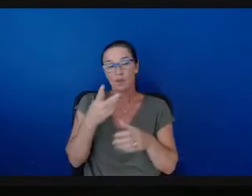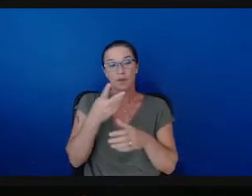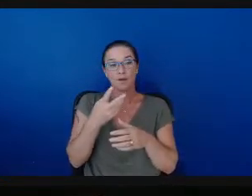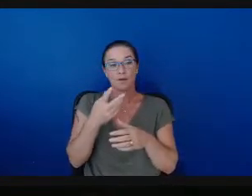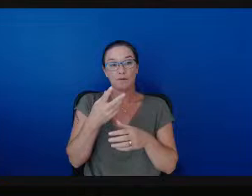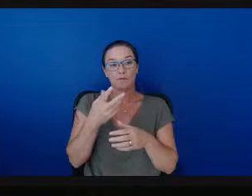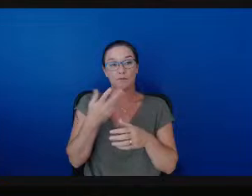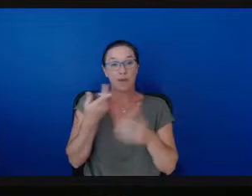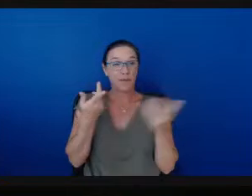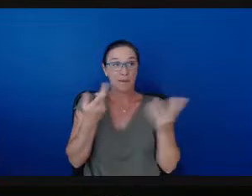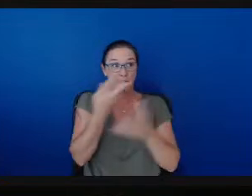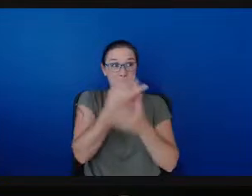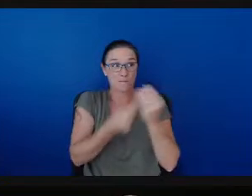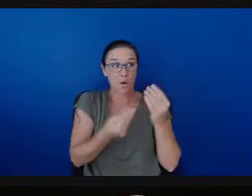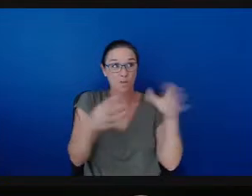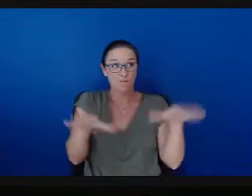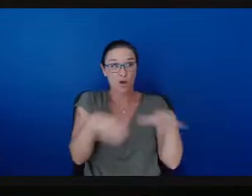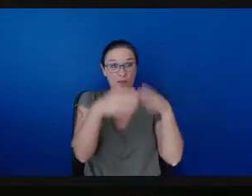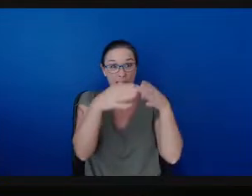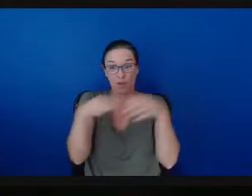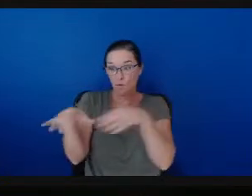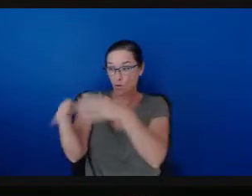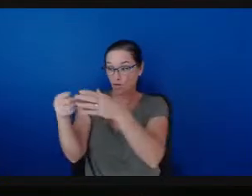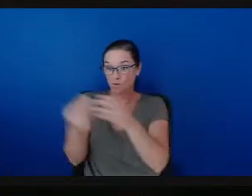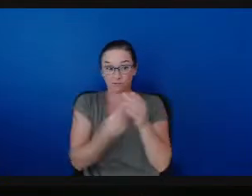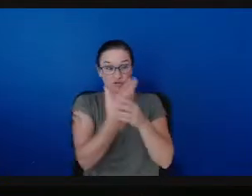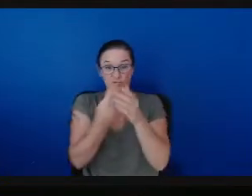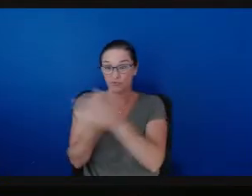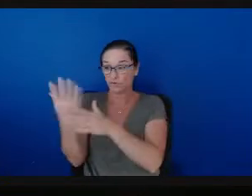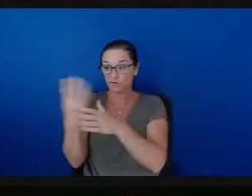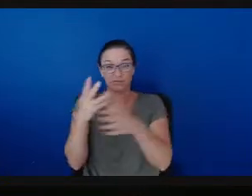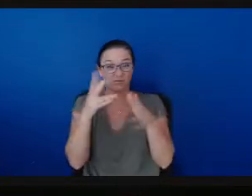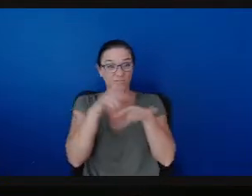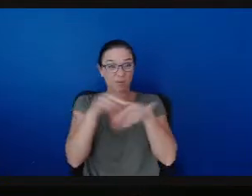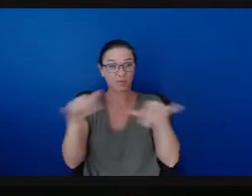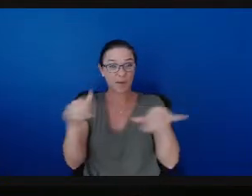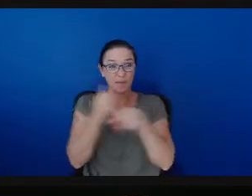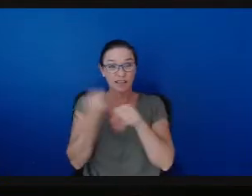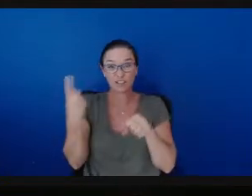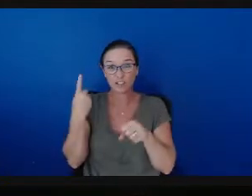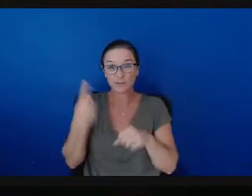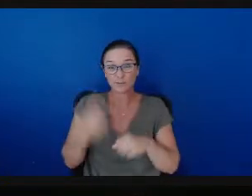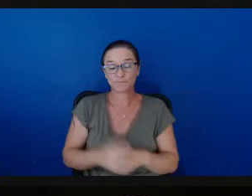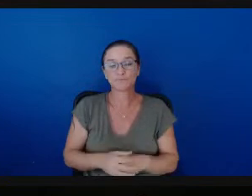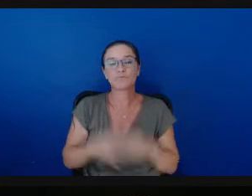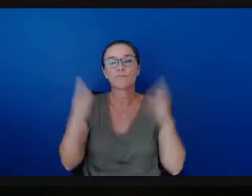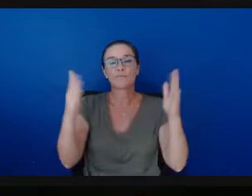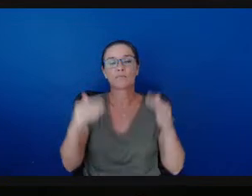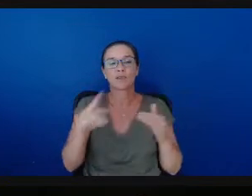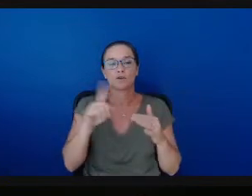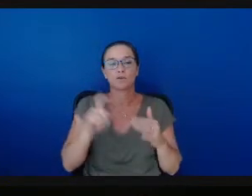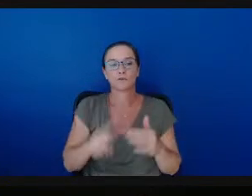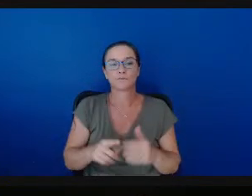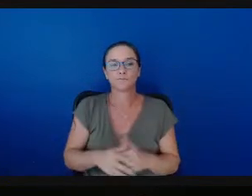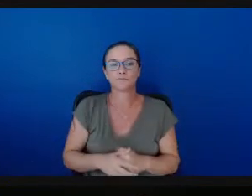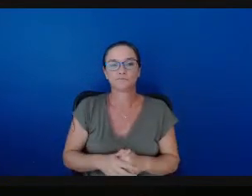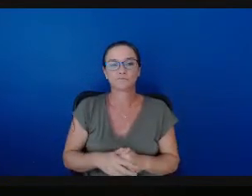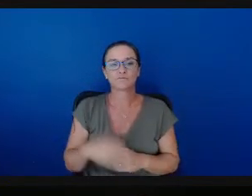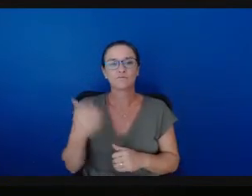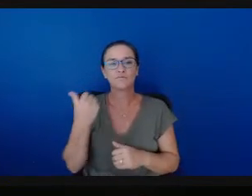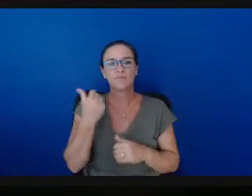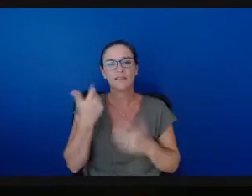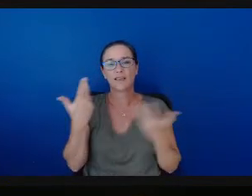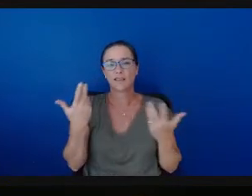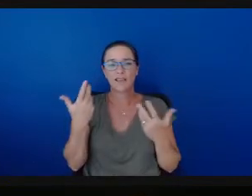year. That takes something unique. Right. All right. Next question is from Facebook. Dave asks, is there a rhyme